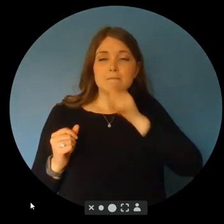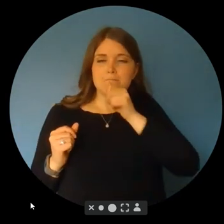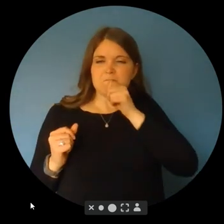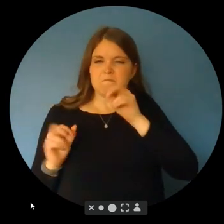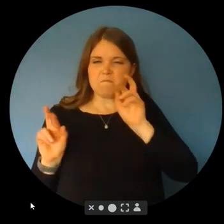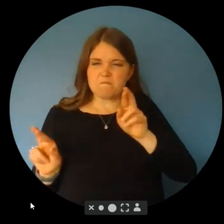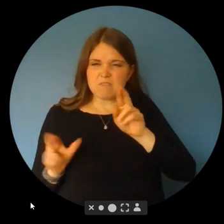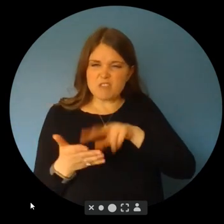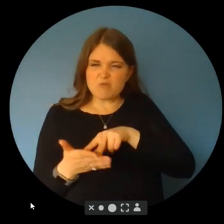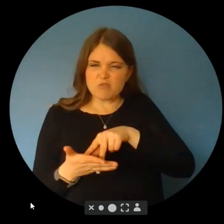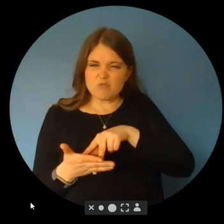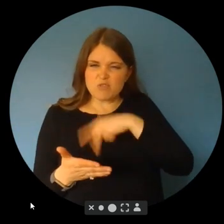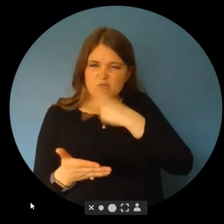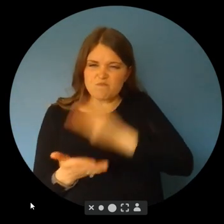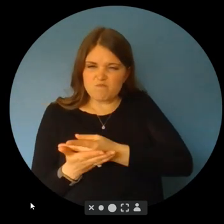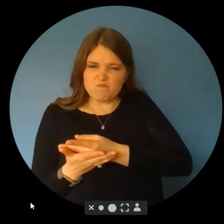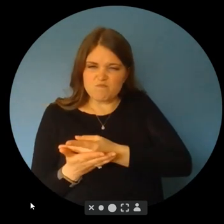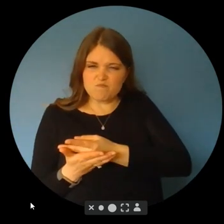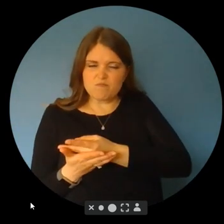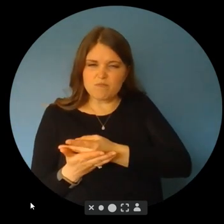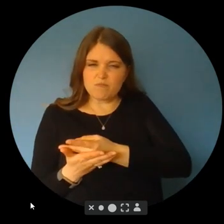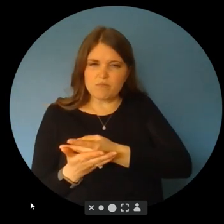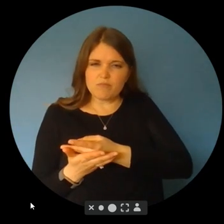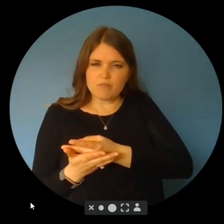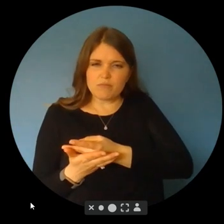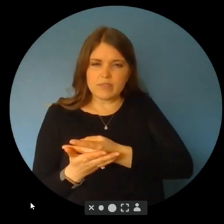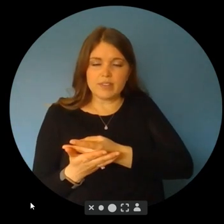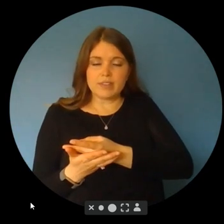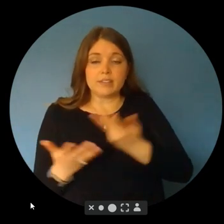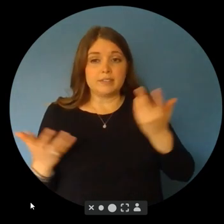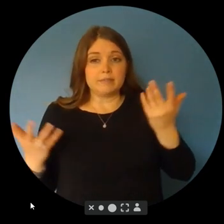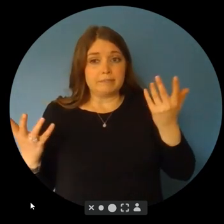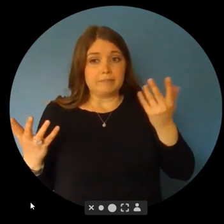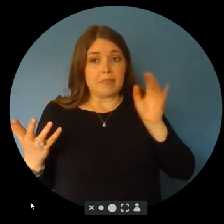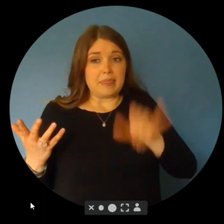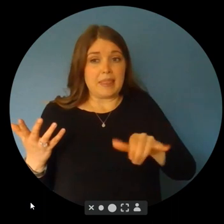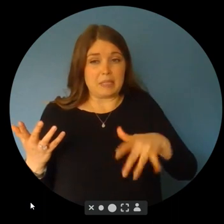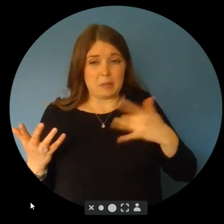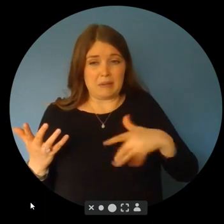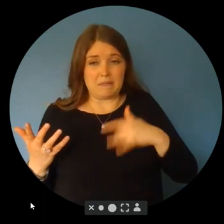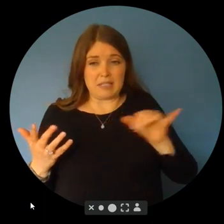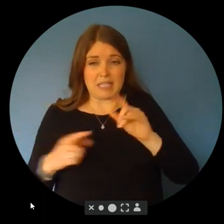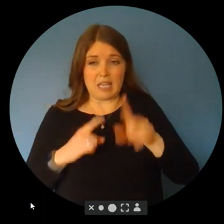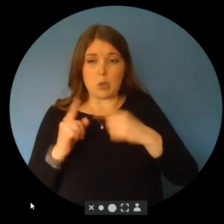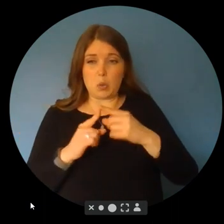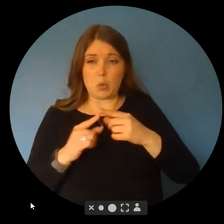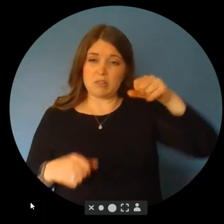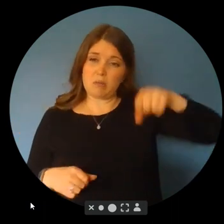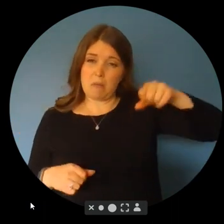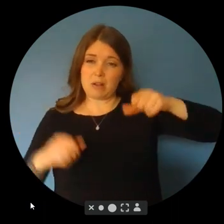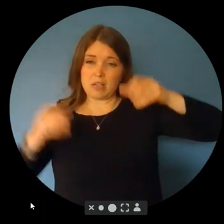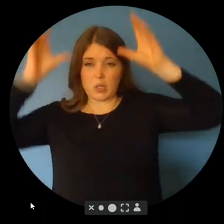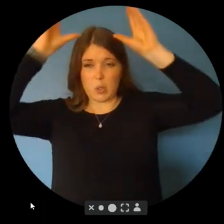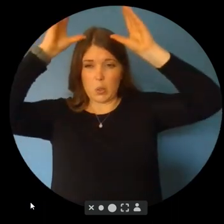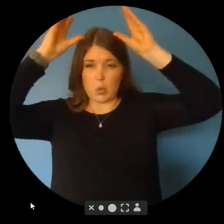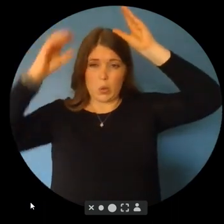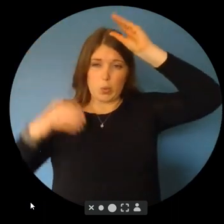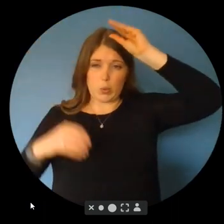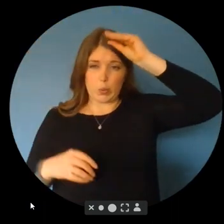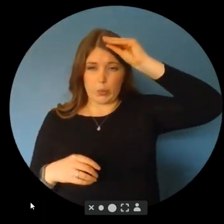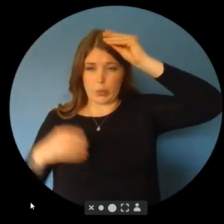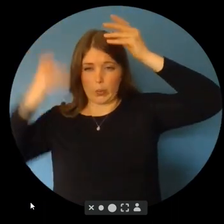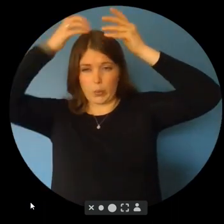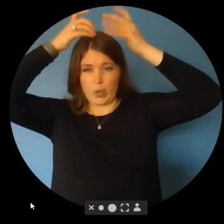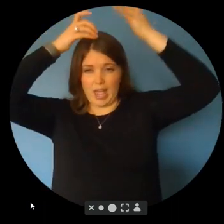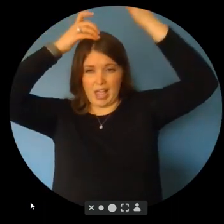trip and fall. Oh, that's what it feels like when you have an empty bucket. Yeah, sometimes you wish